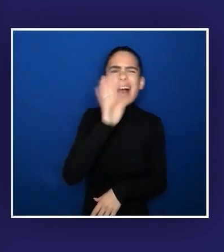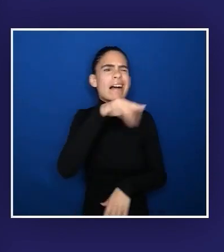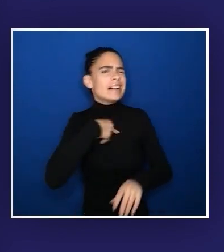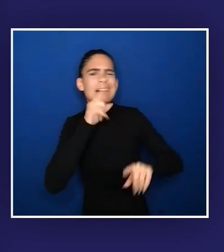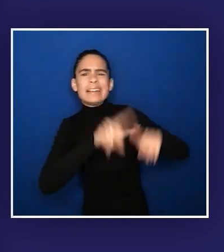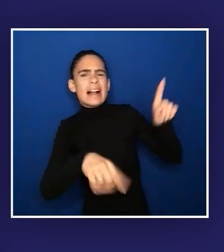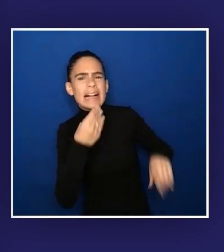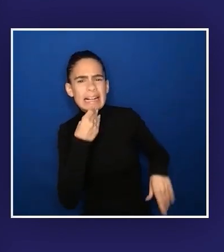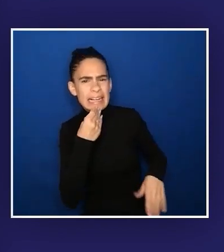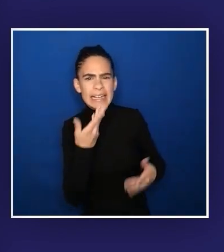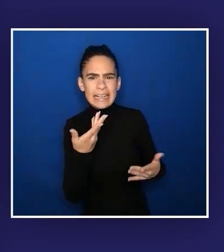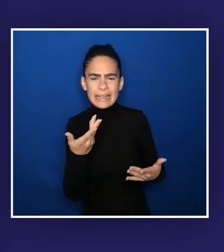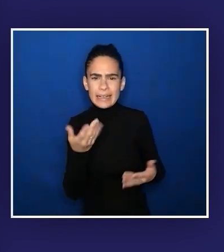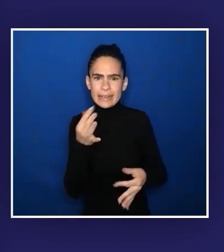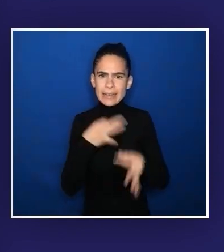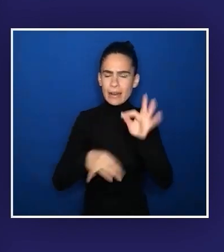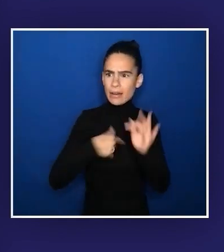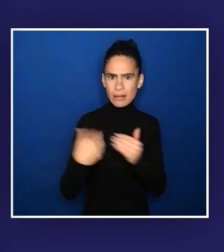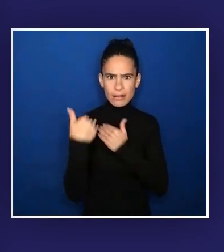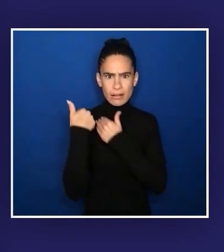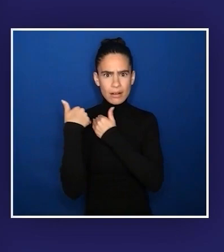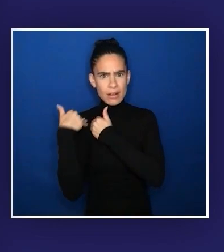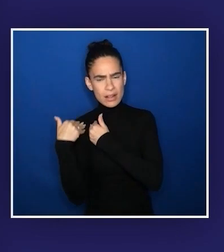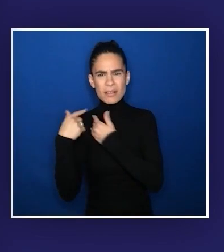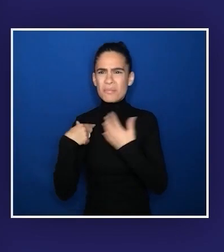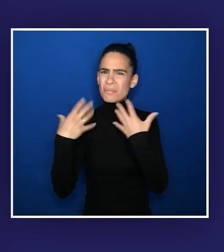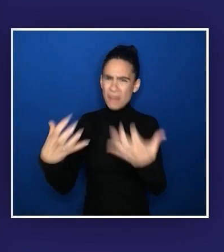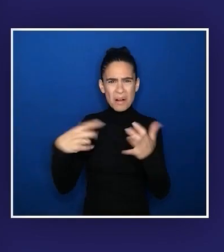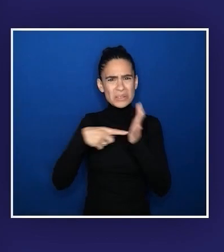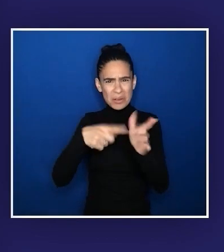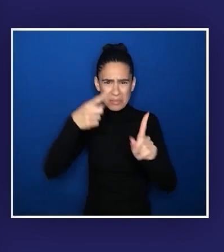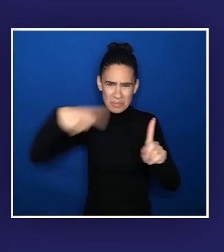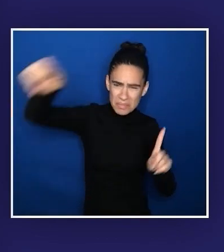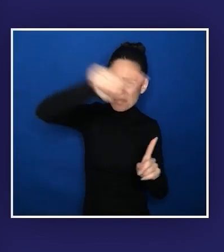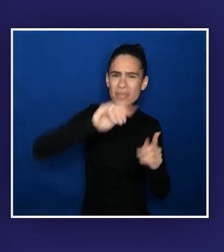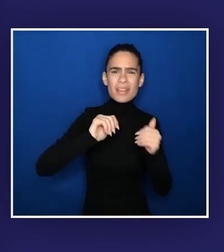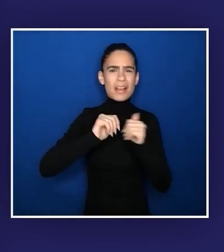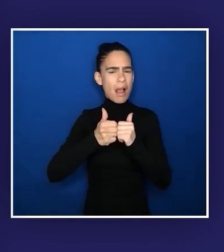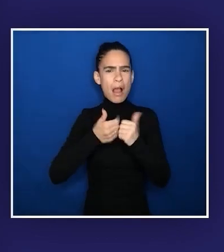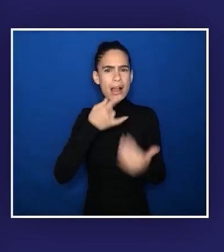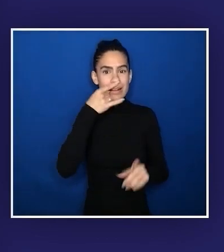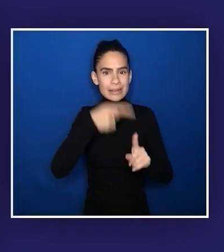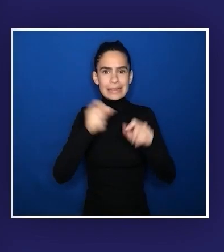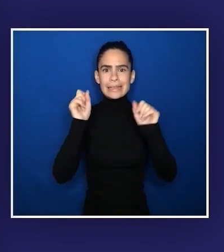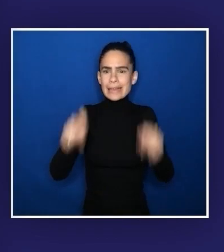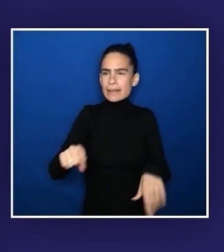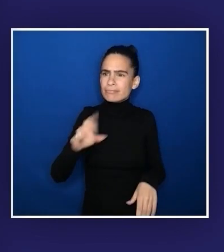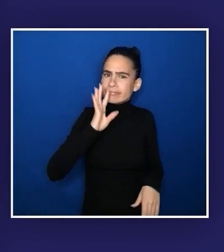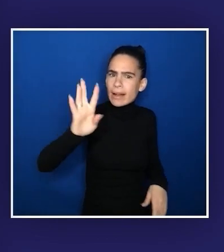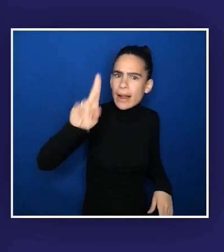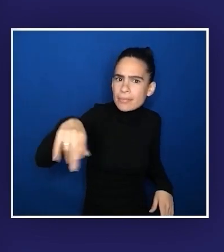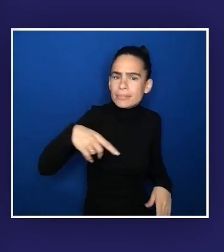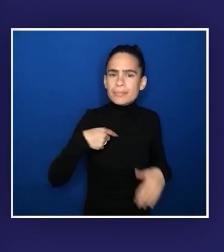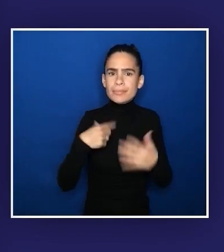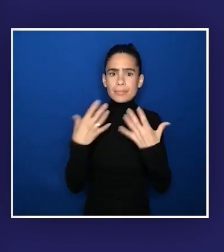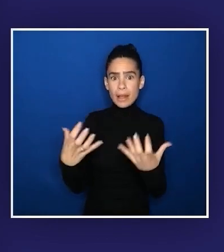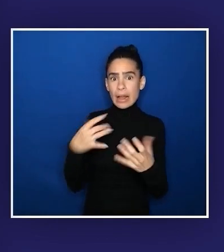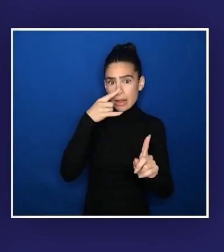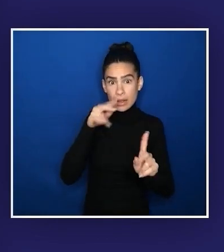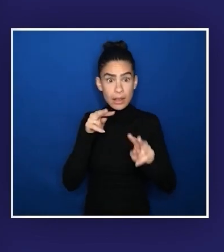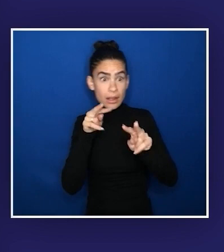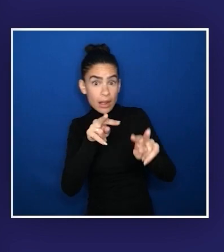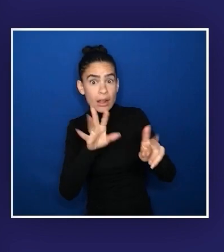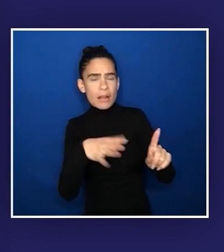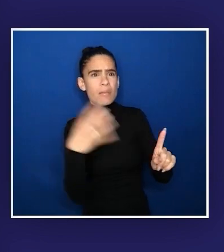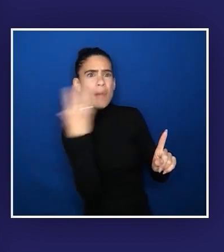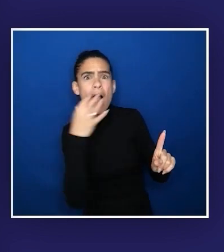be vocal and ask, what's in this, or I cannot have this. Flipping that on its head and it being a positive rather than a burden, like how self-advocacy is important for kids,